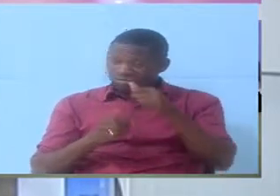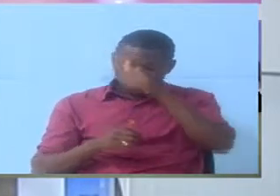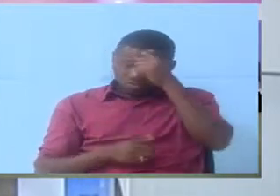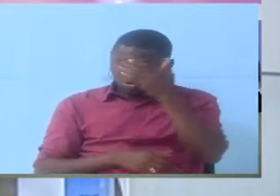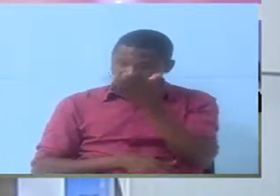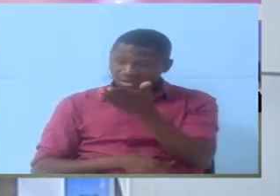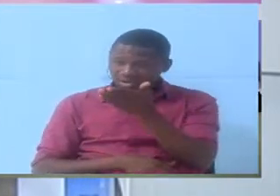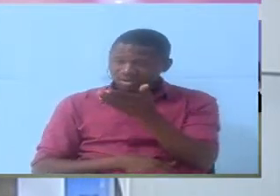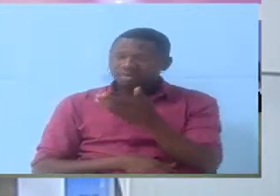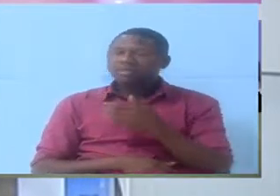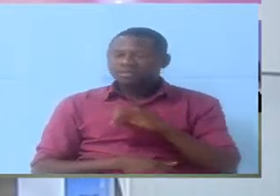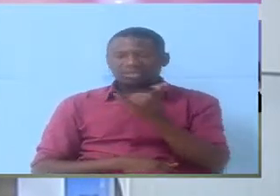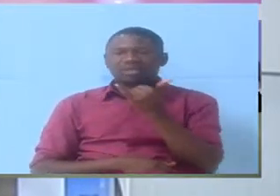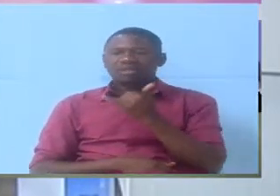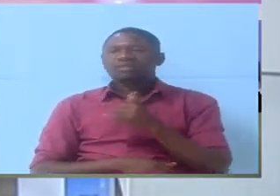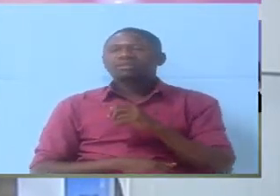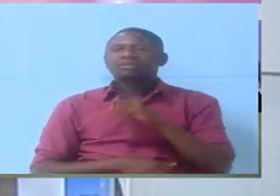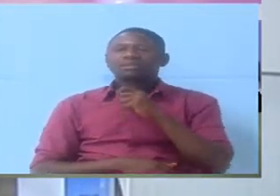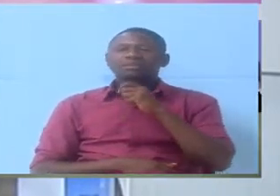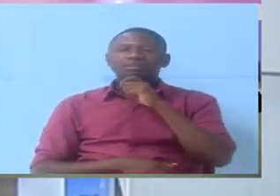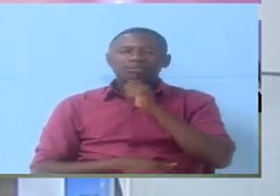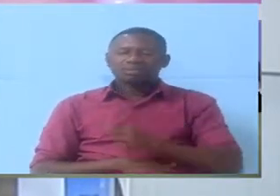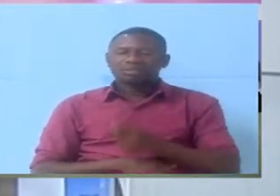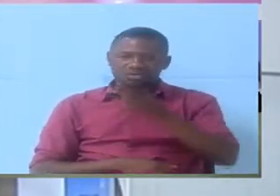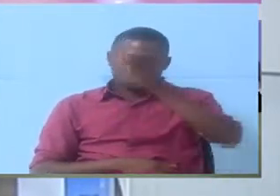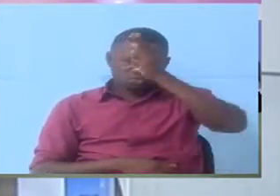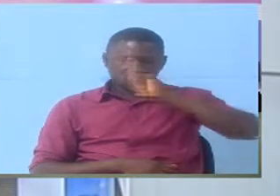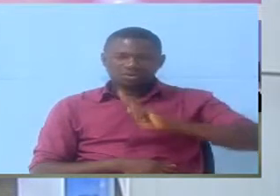sir, honorable. But he also didn't